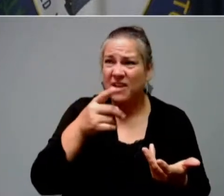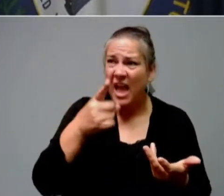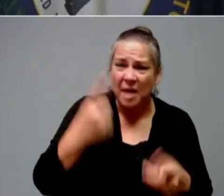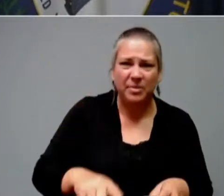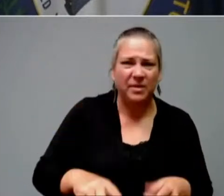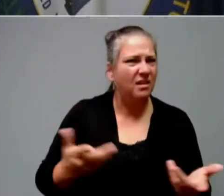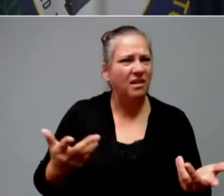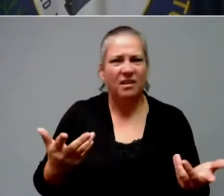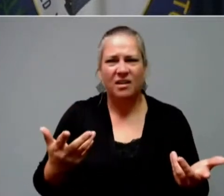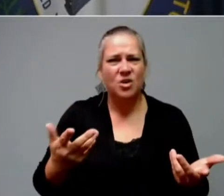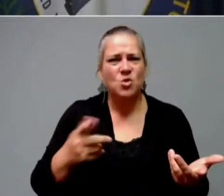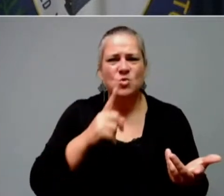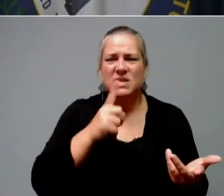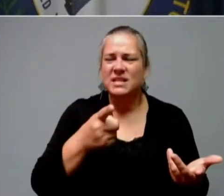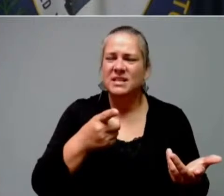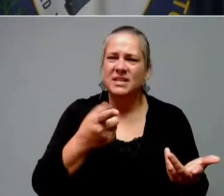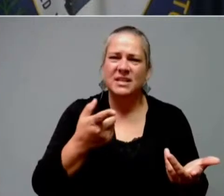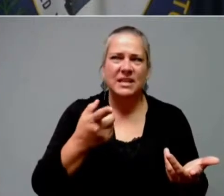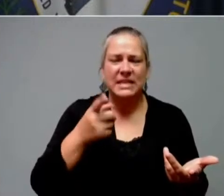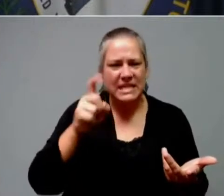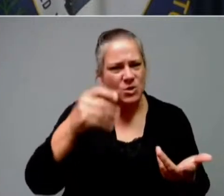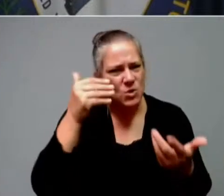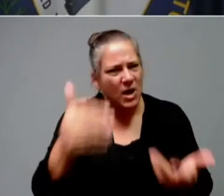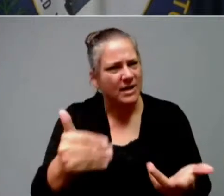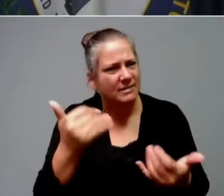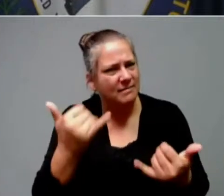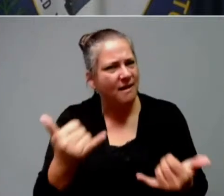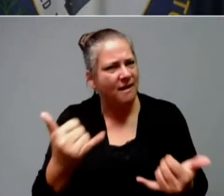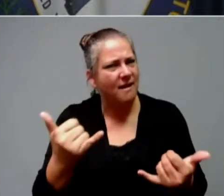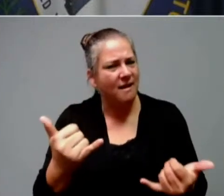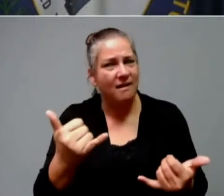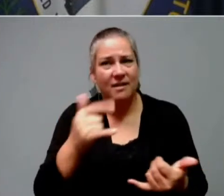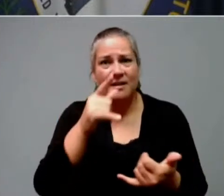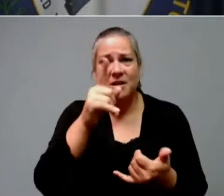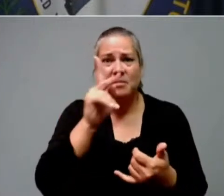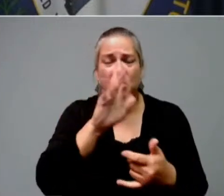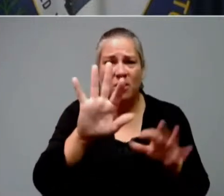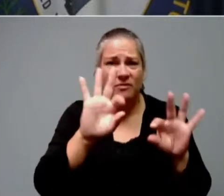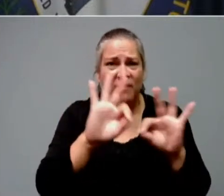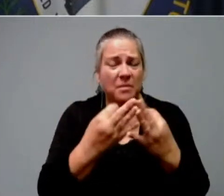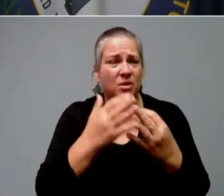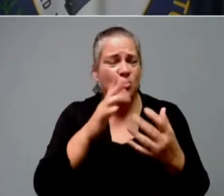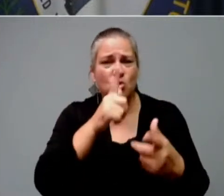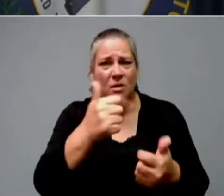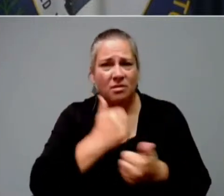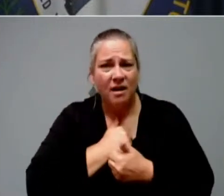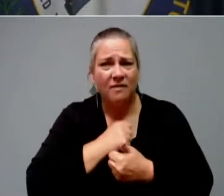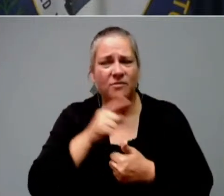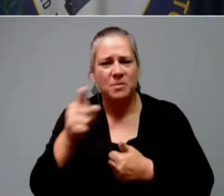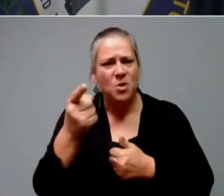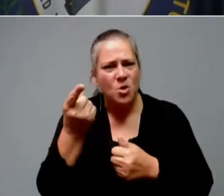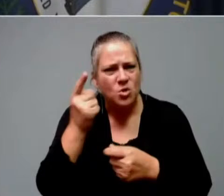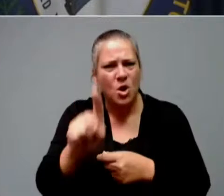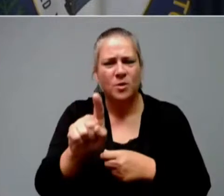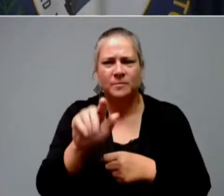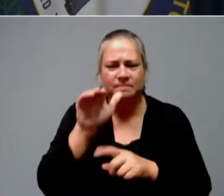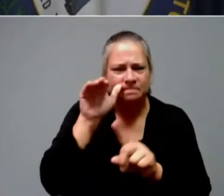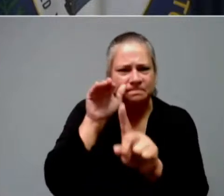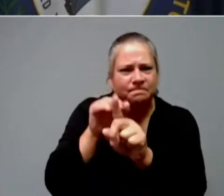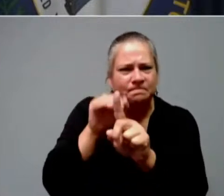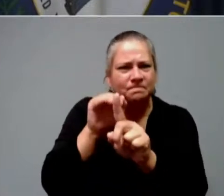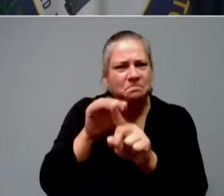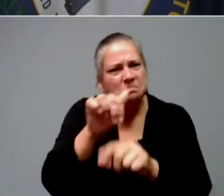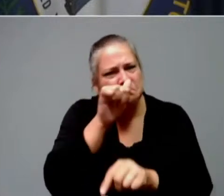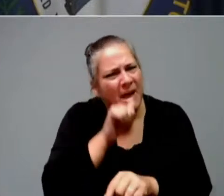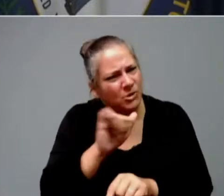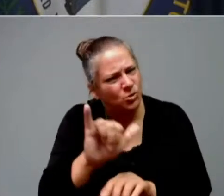I really need you to reach out to and try to encourage them. Try to be patient. But at the same time, I hope you can